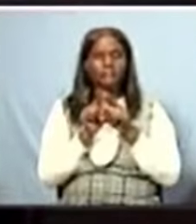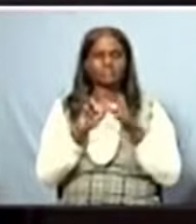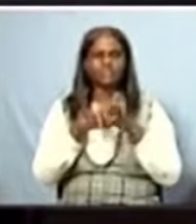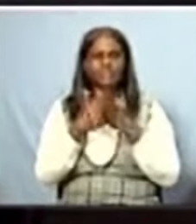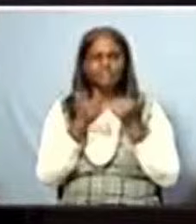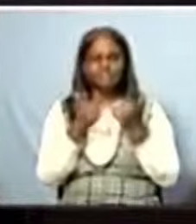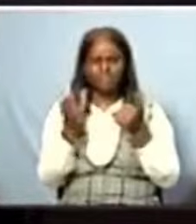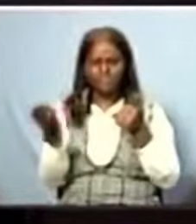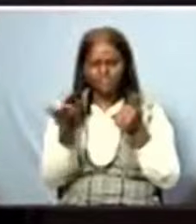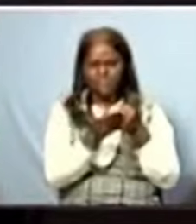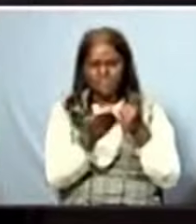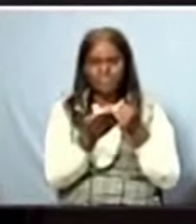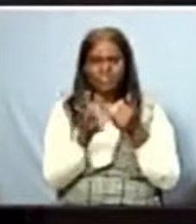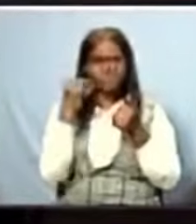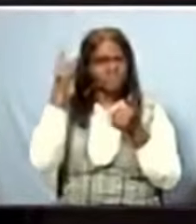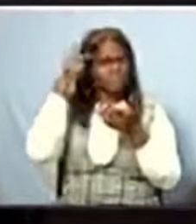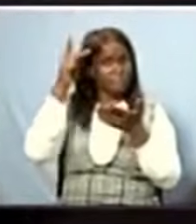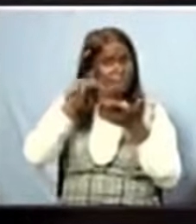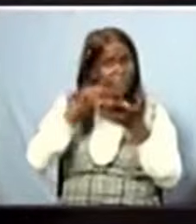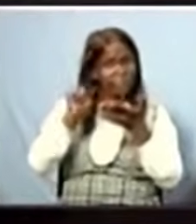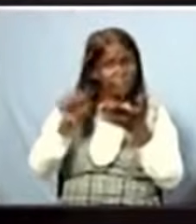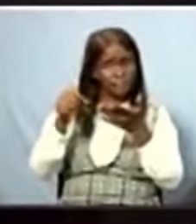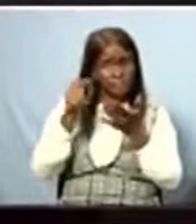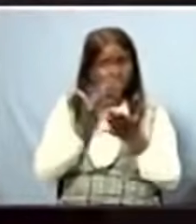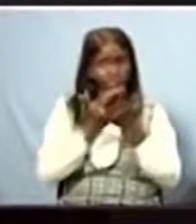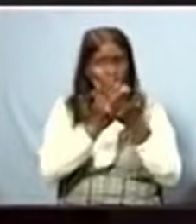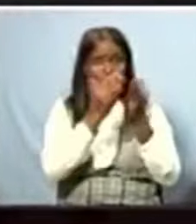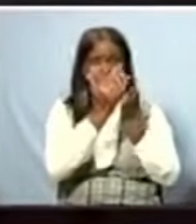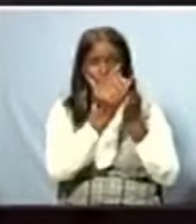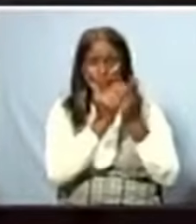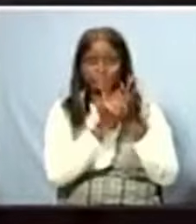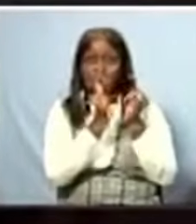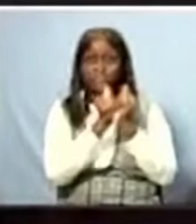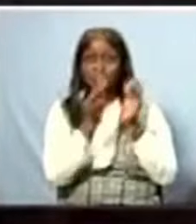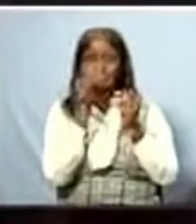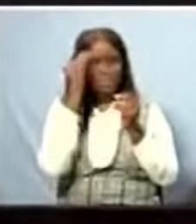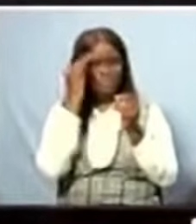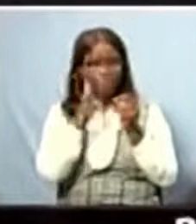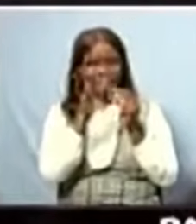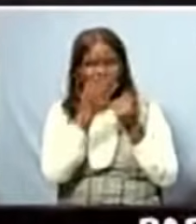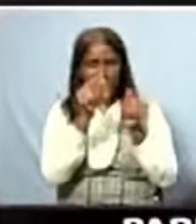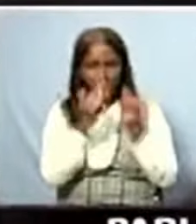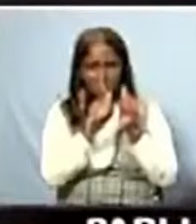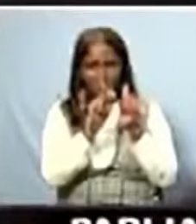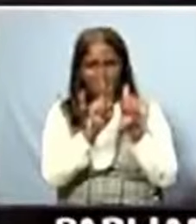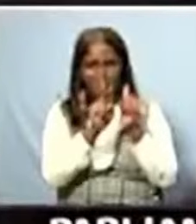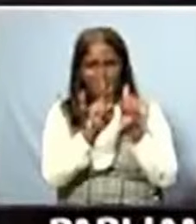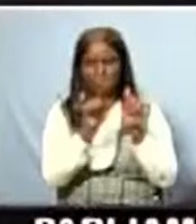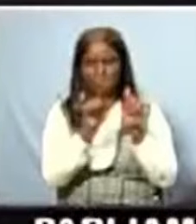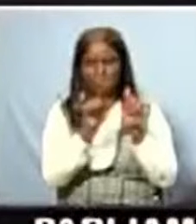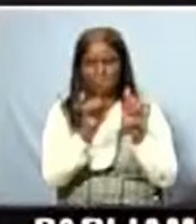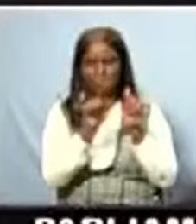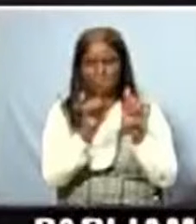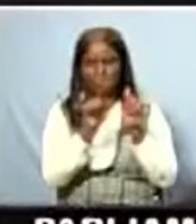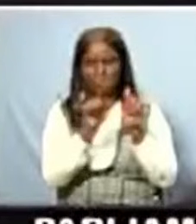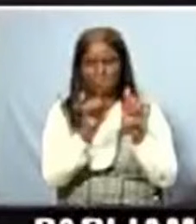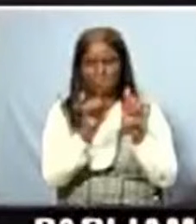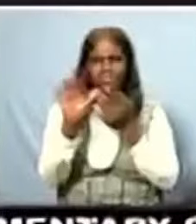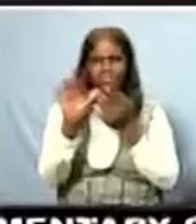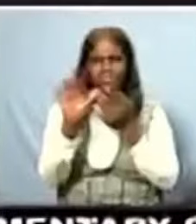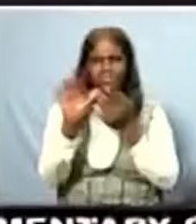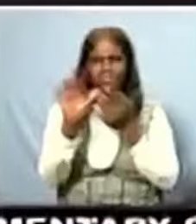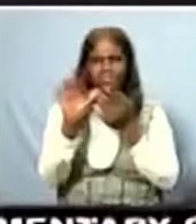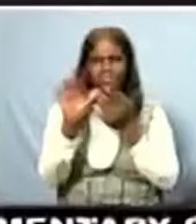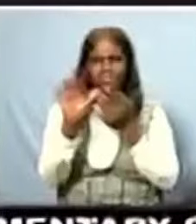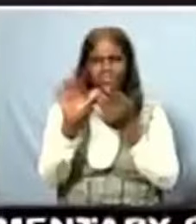how will be the political parties submit lists without knowing their share? Because according to this one, it's like they are going to submit the list